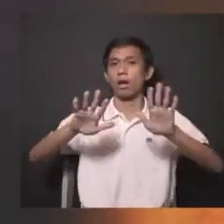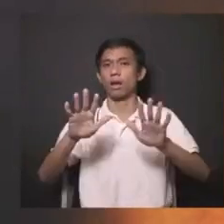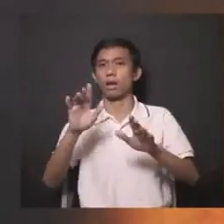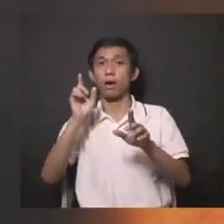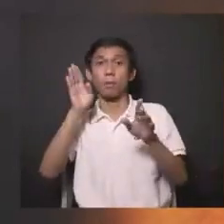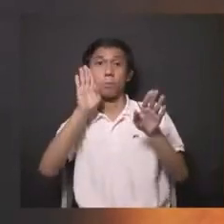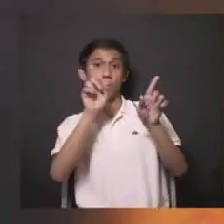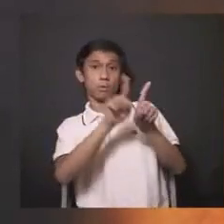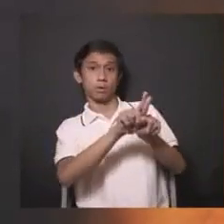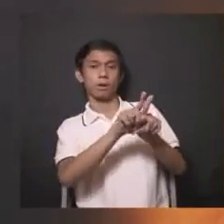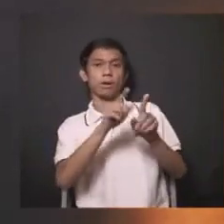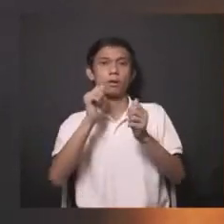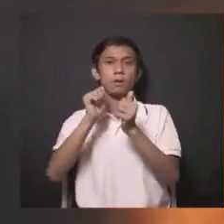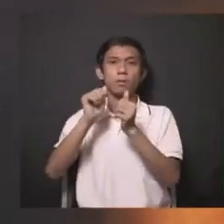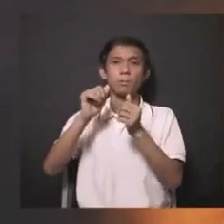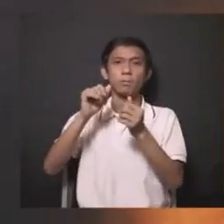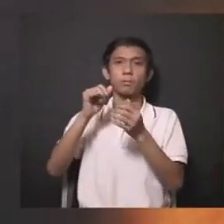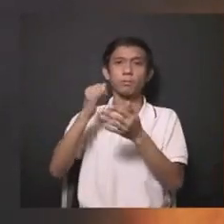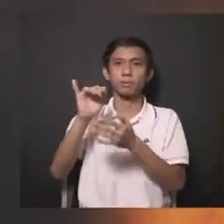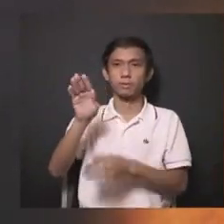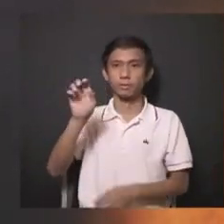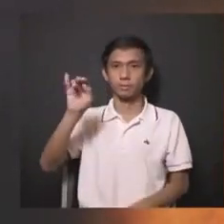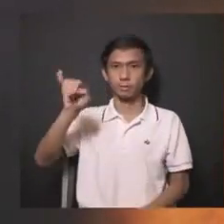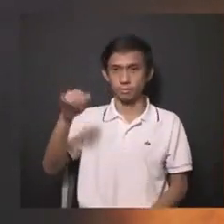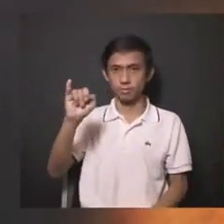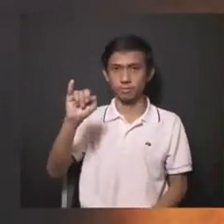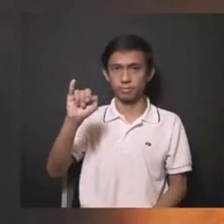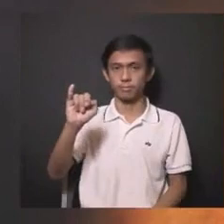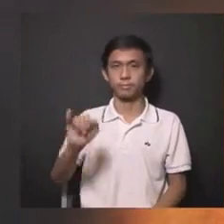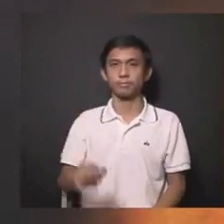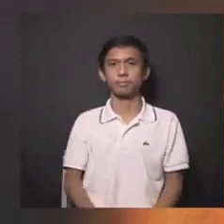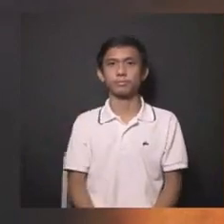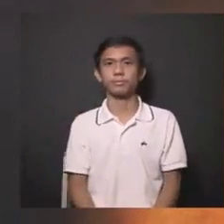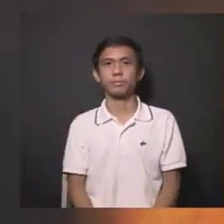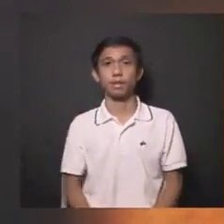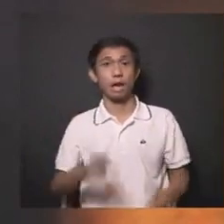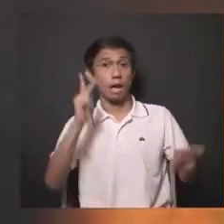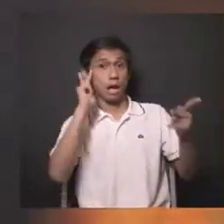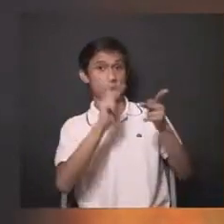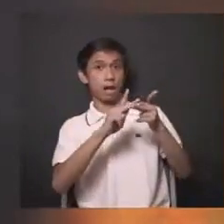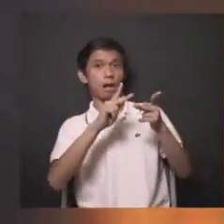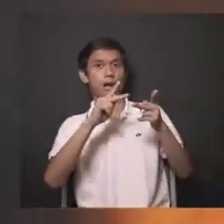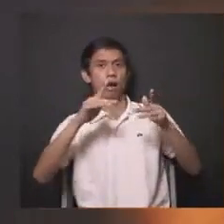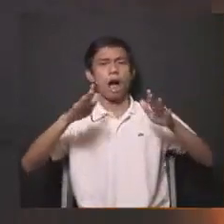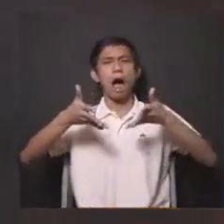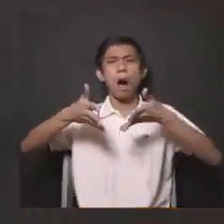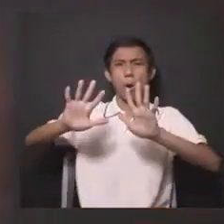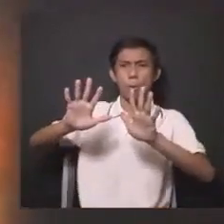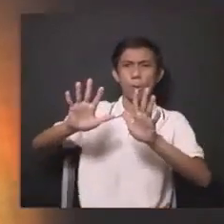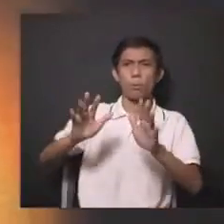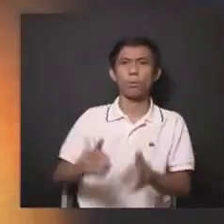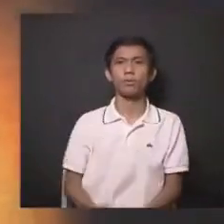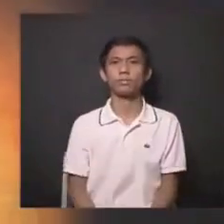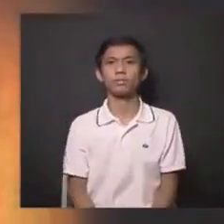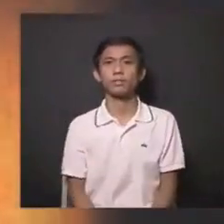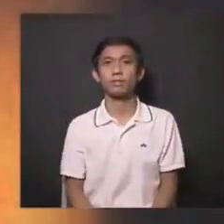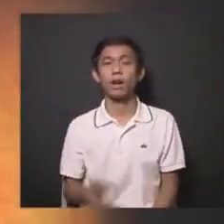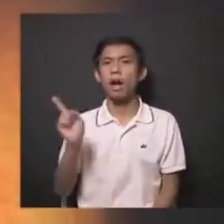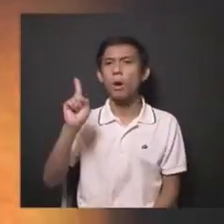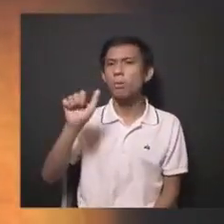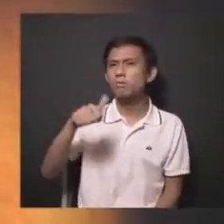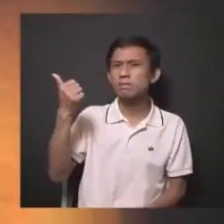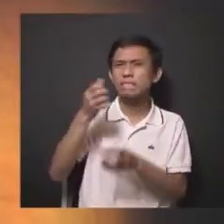Benjamin. But there's a greater purpose why God wants you to let go of that thing. I don't know the kinds of things that you're holding on to right now.